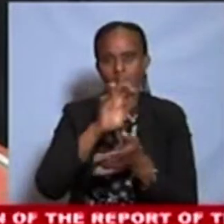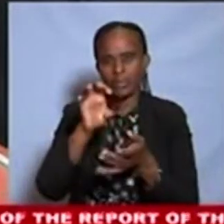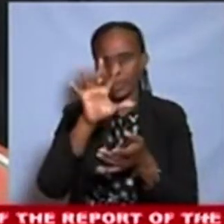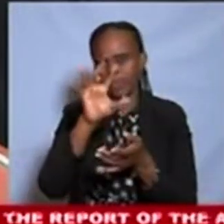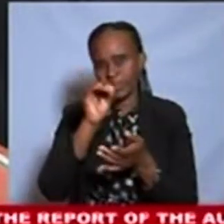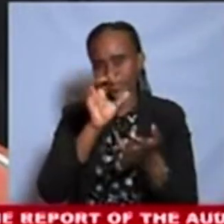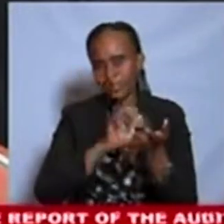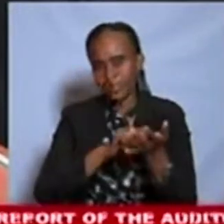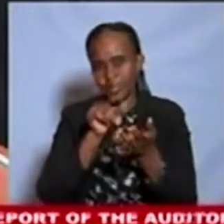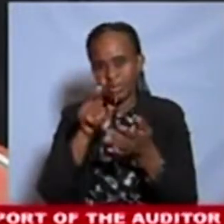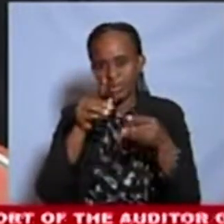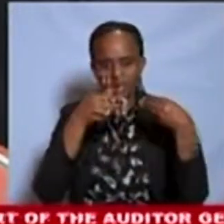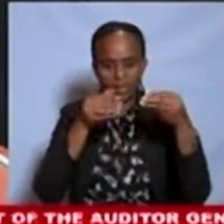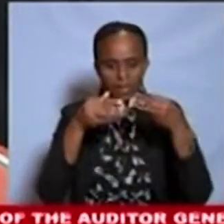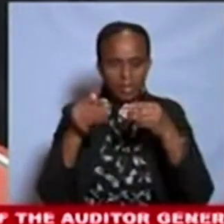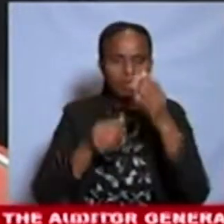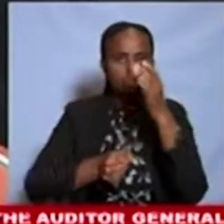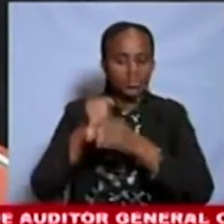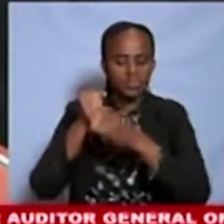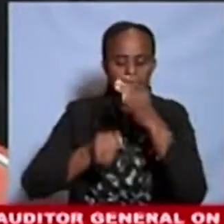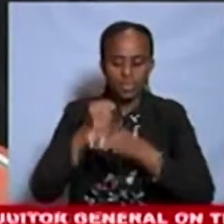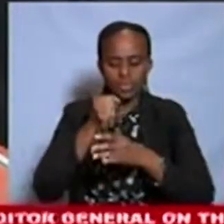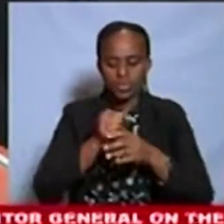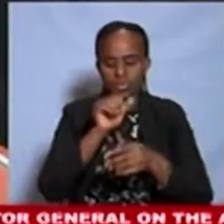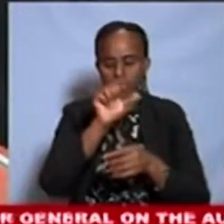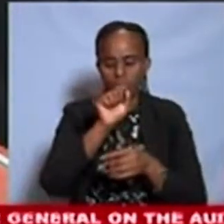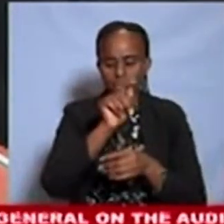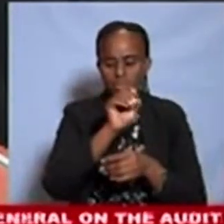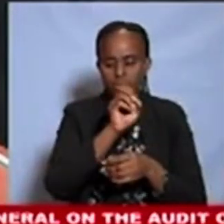89,450,000, those are market stores, and